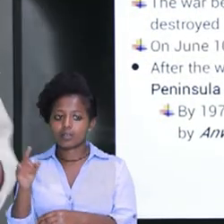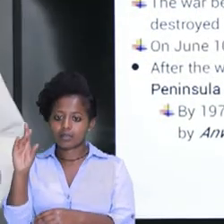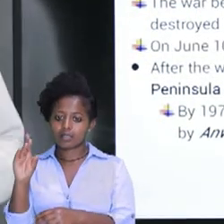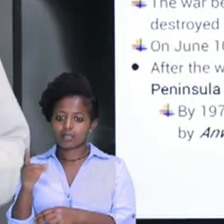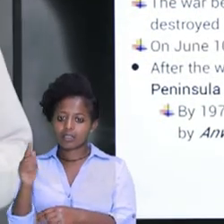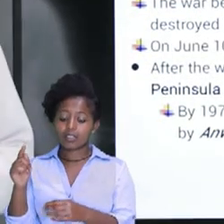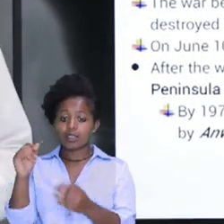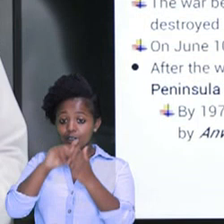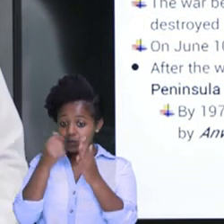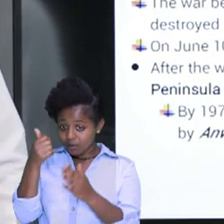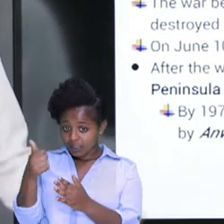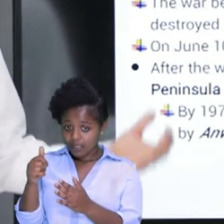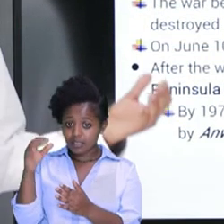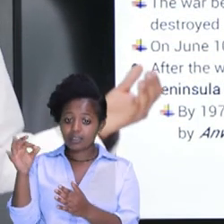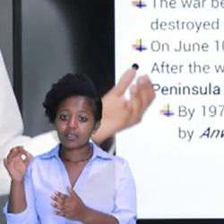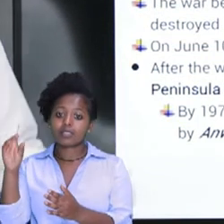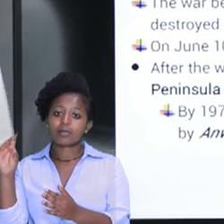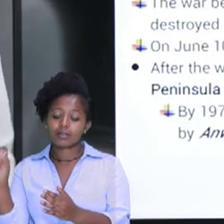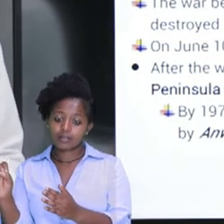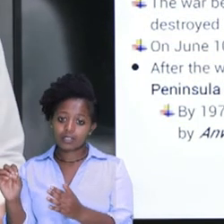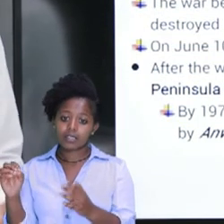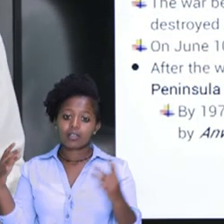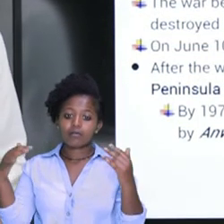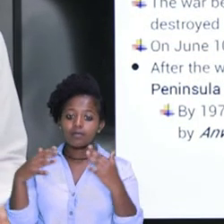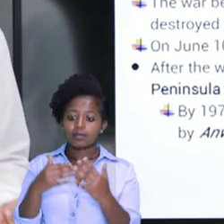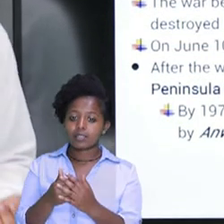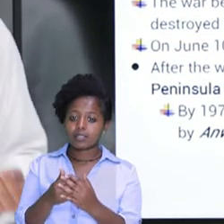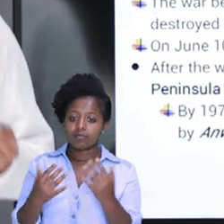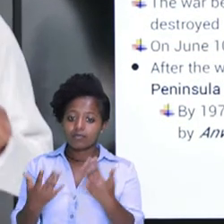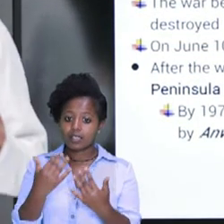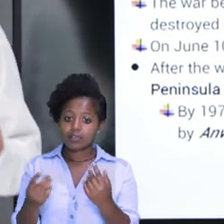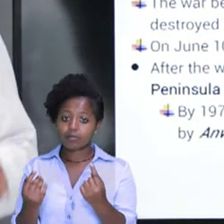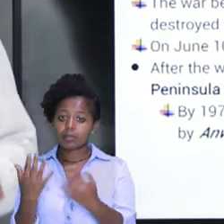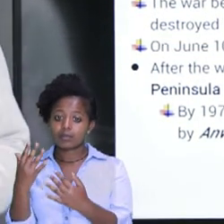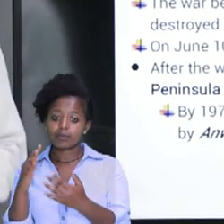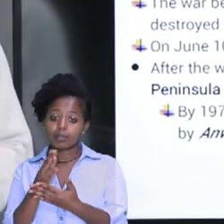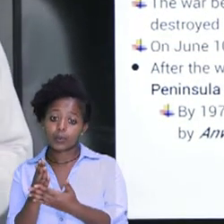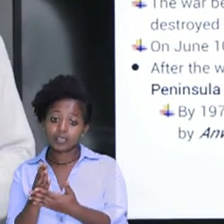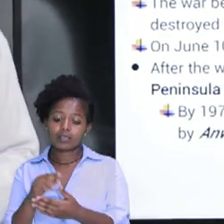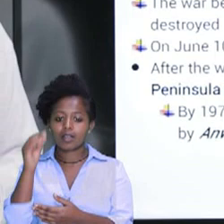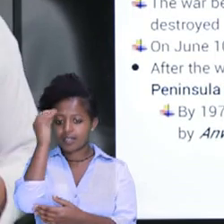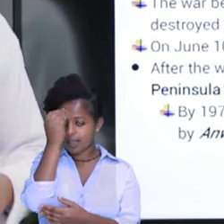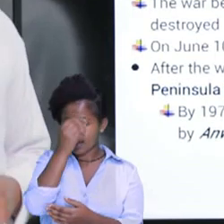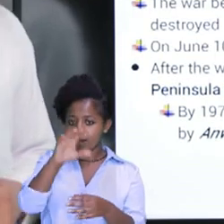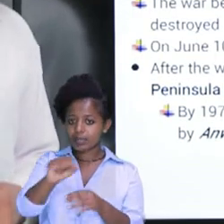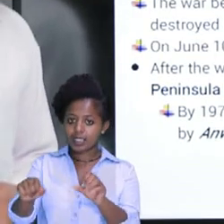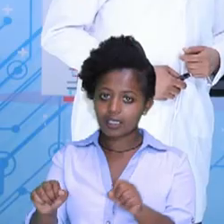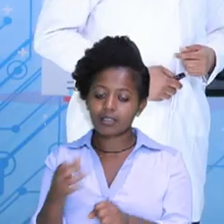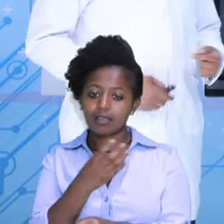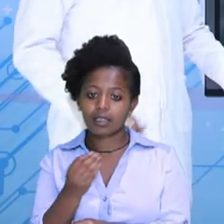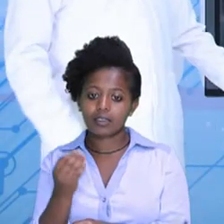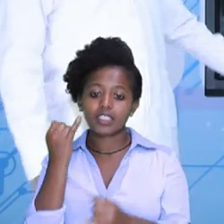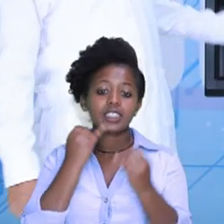On June 10, 1967, there was ceasefire between the Arab states and Israel.